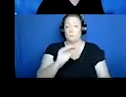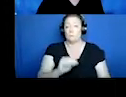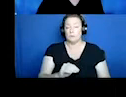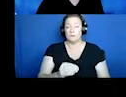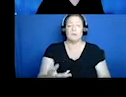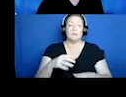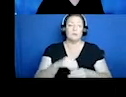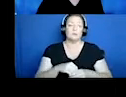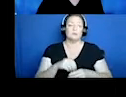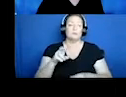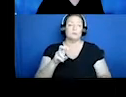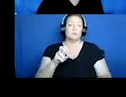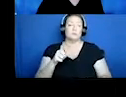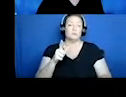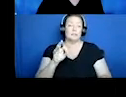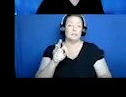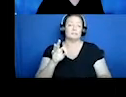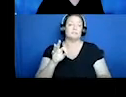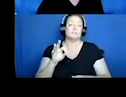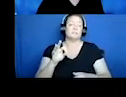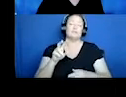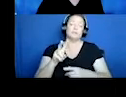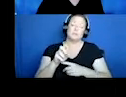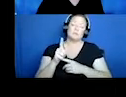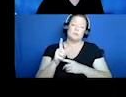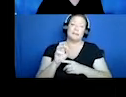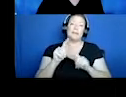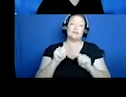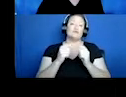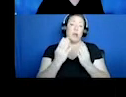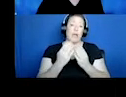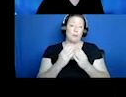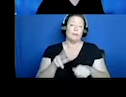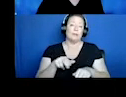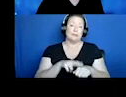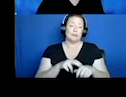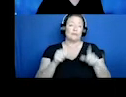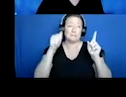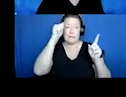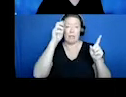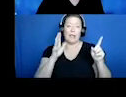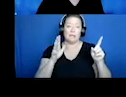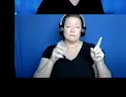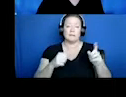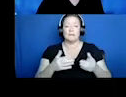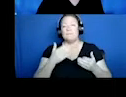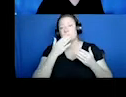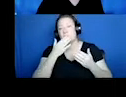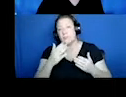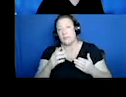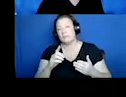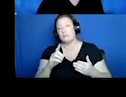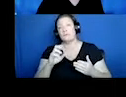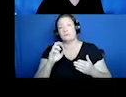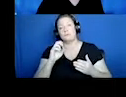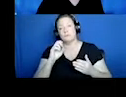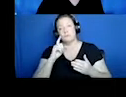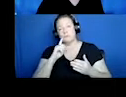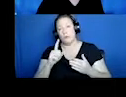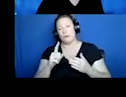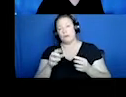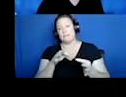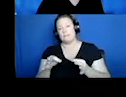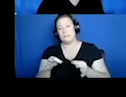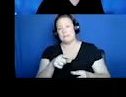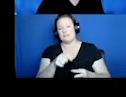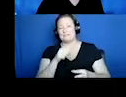includes the 229 tribal nations in Alaska. So I thank you to Clarke for going over some of this context. I'm not going to spend a